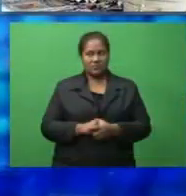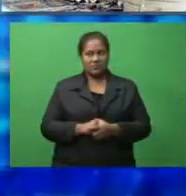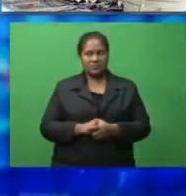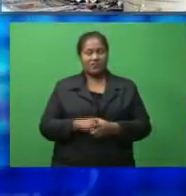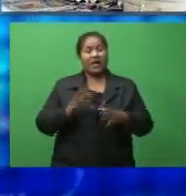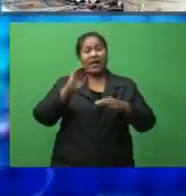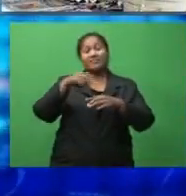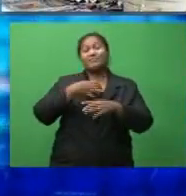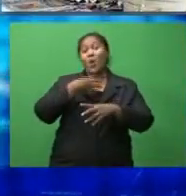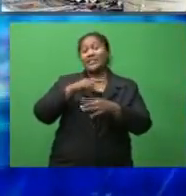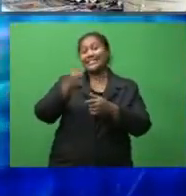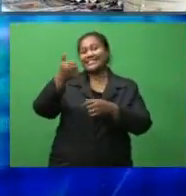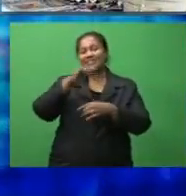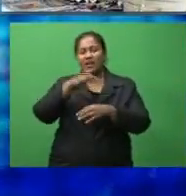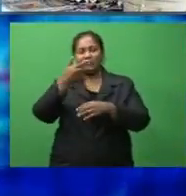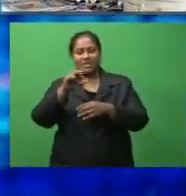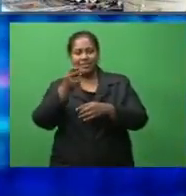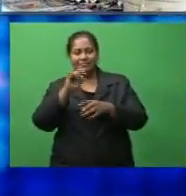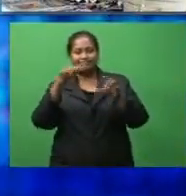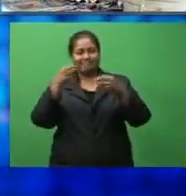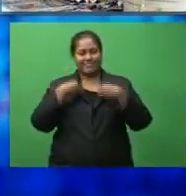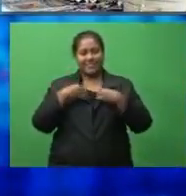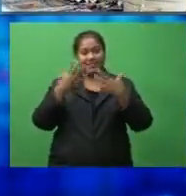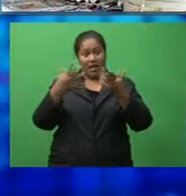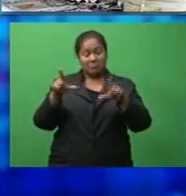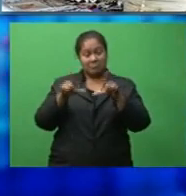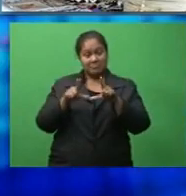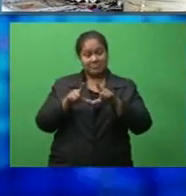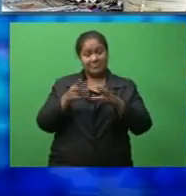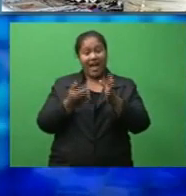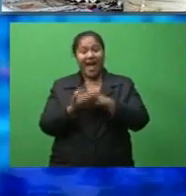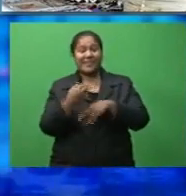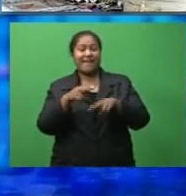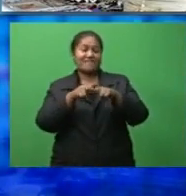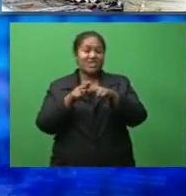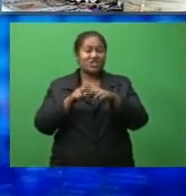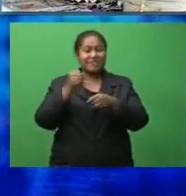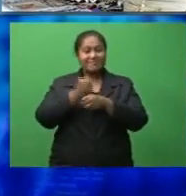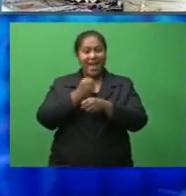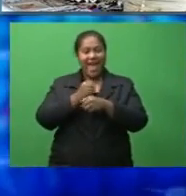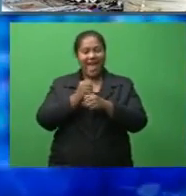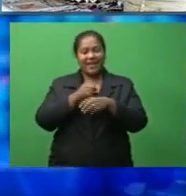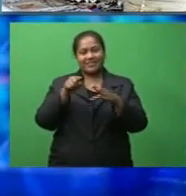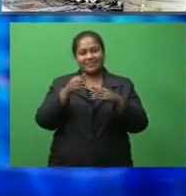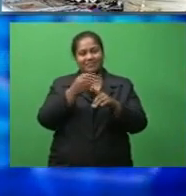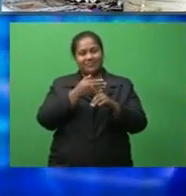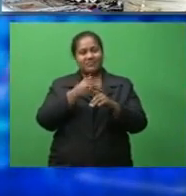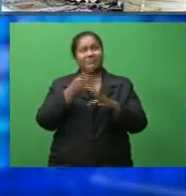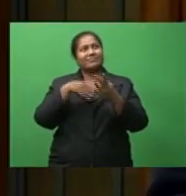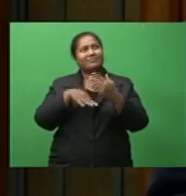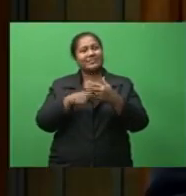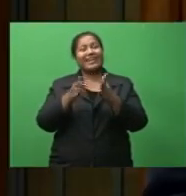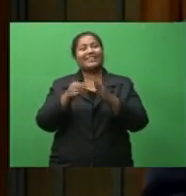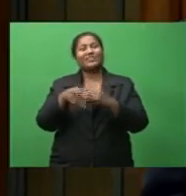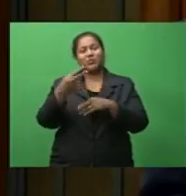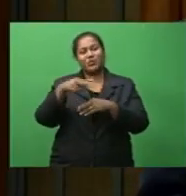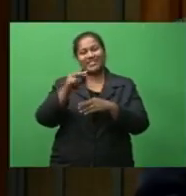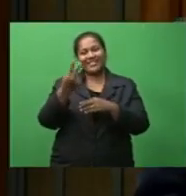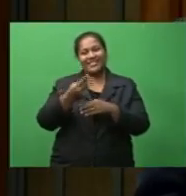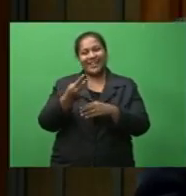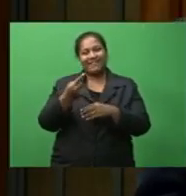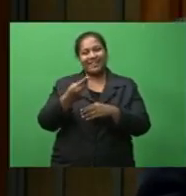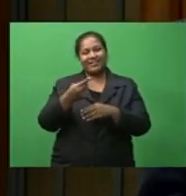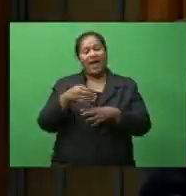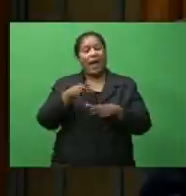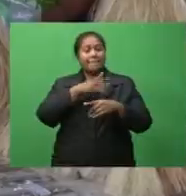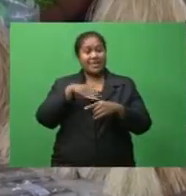Over 680 businesses have been licensed under the Fijian Made by Fijian campaign since its inception in 2011. Minister for